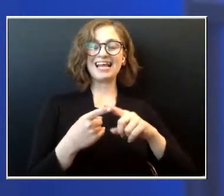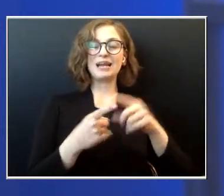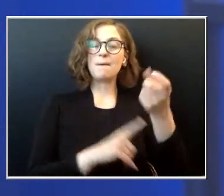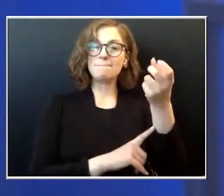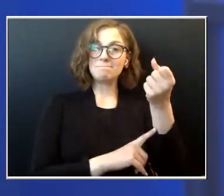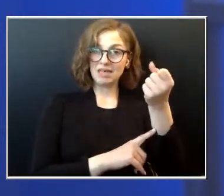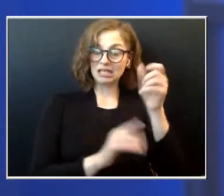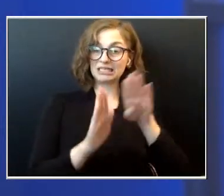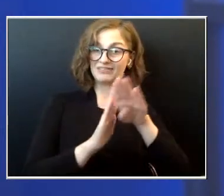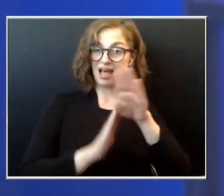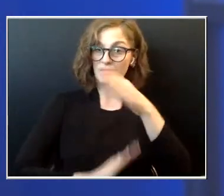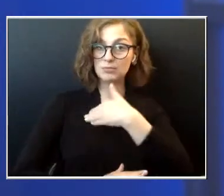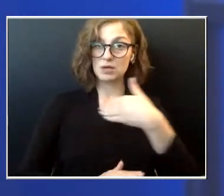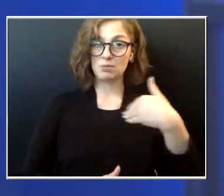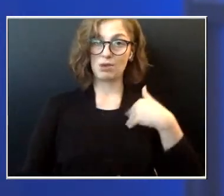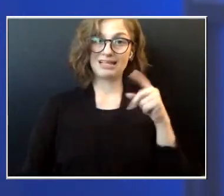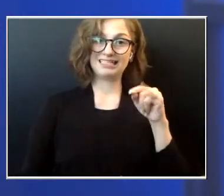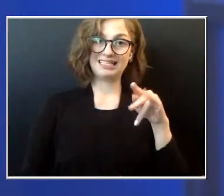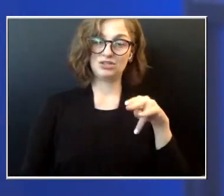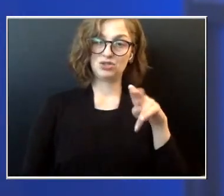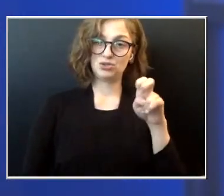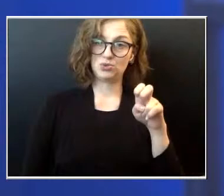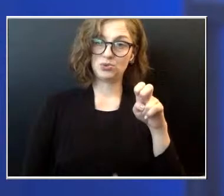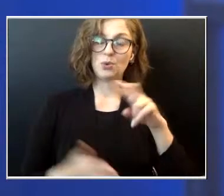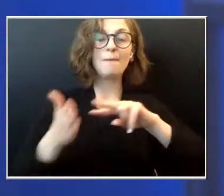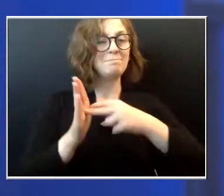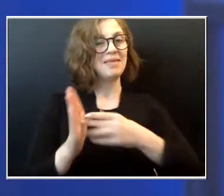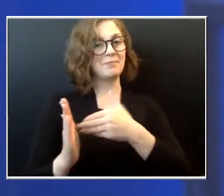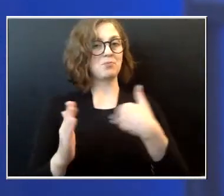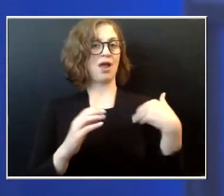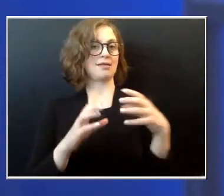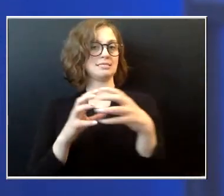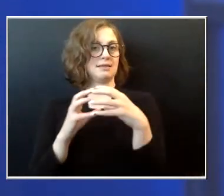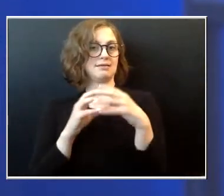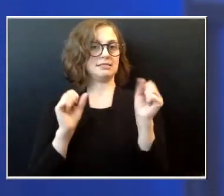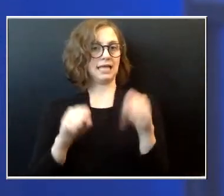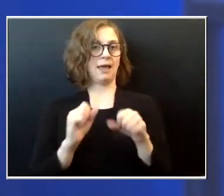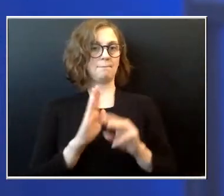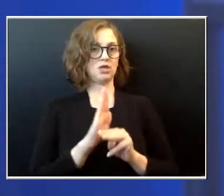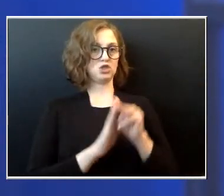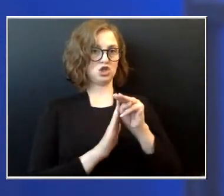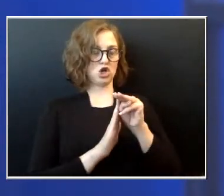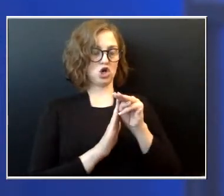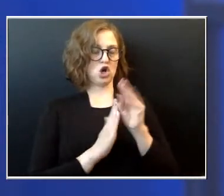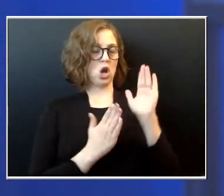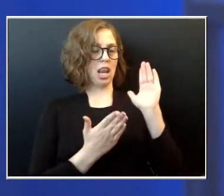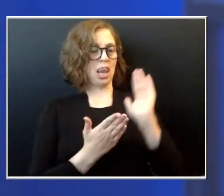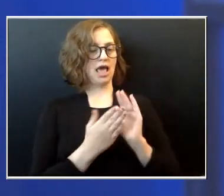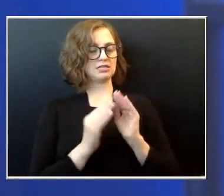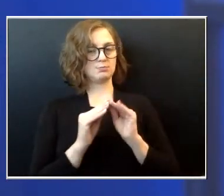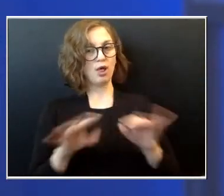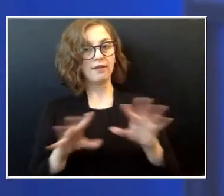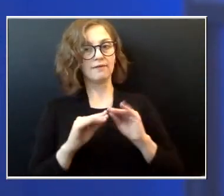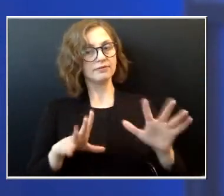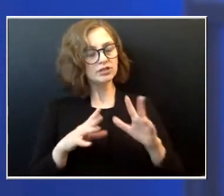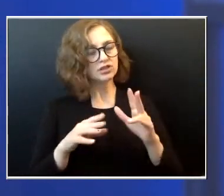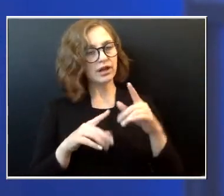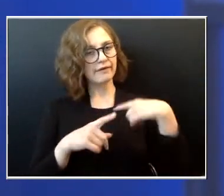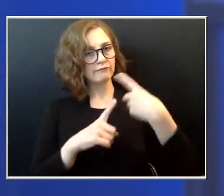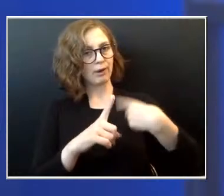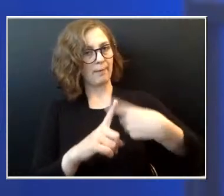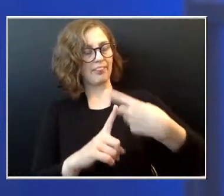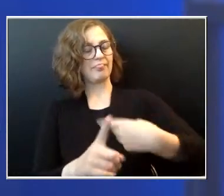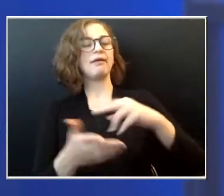your breast cells to mature, and they undergo less proliferation every month, and therefore they're less likely